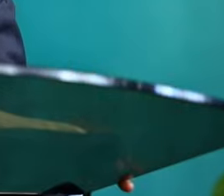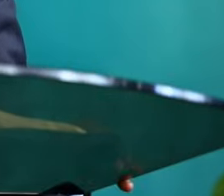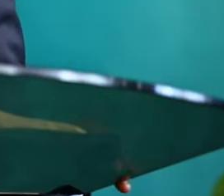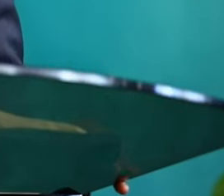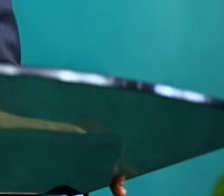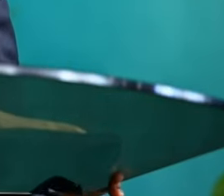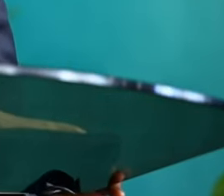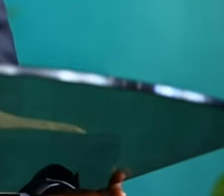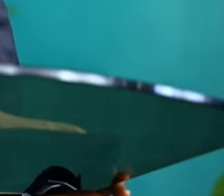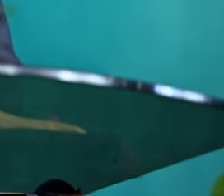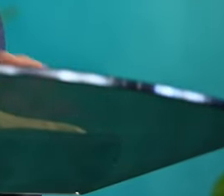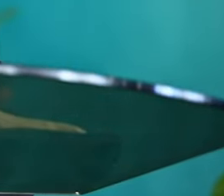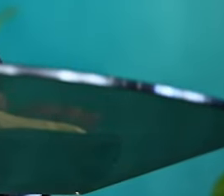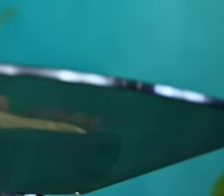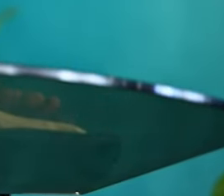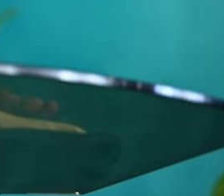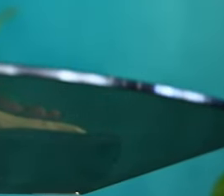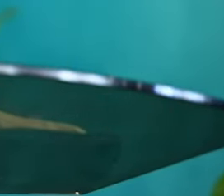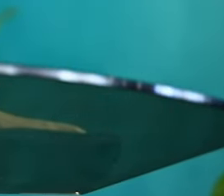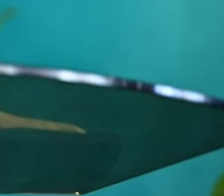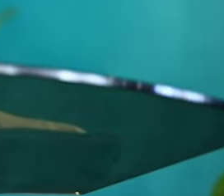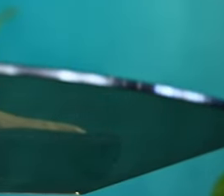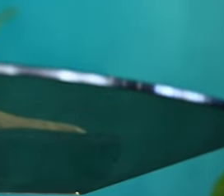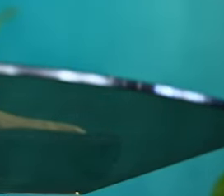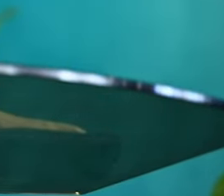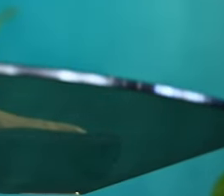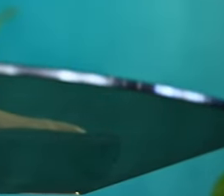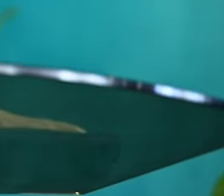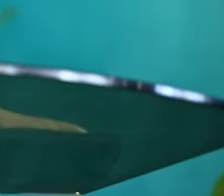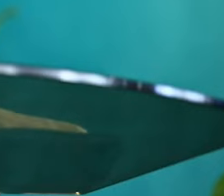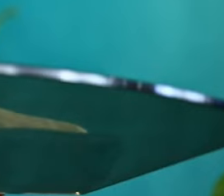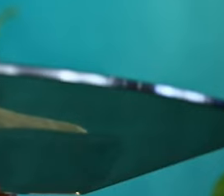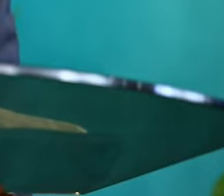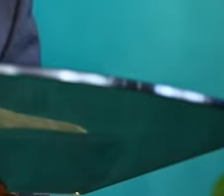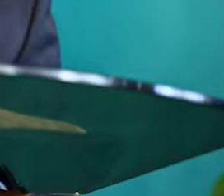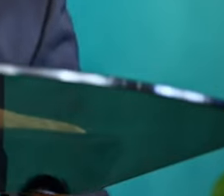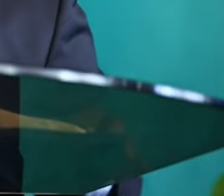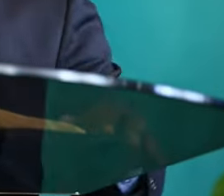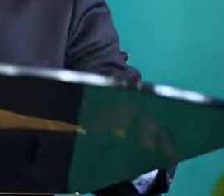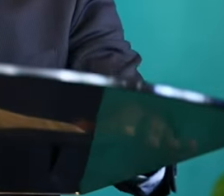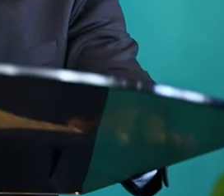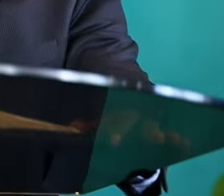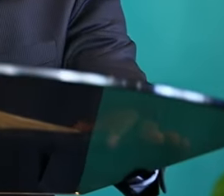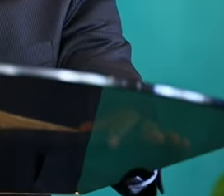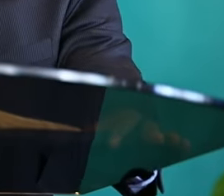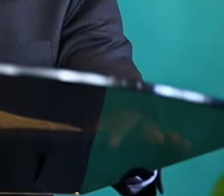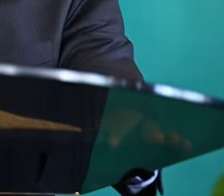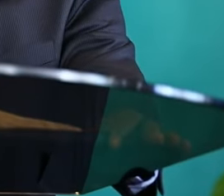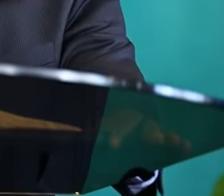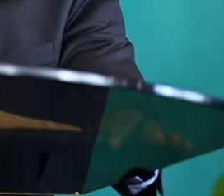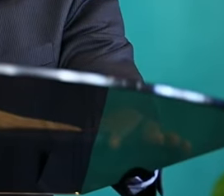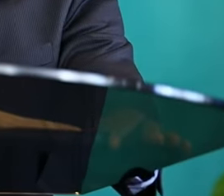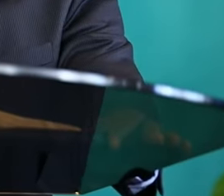down. Your back is covered. As long as I am by your side, we are in it together, and there is no turning